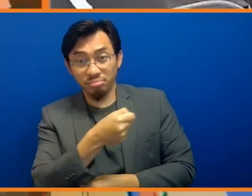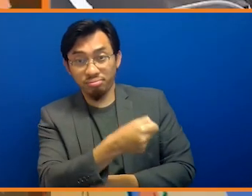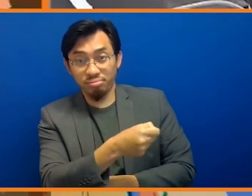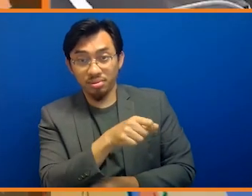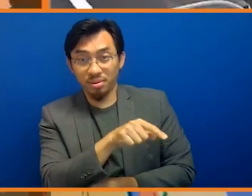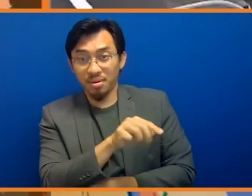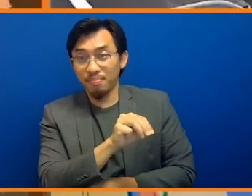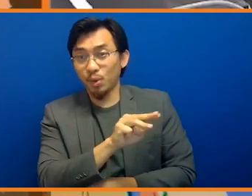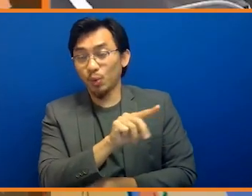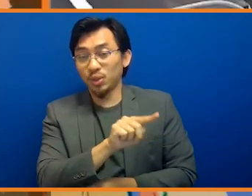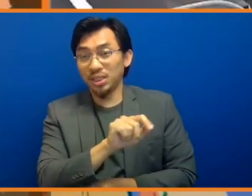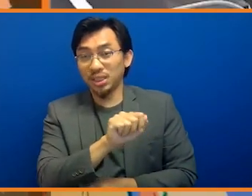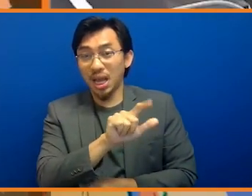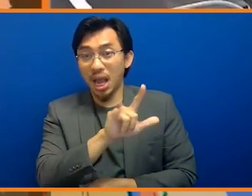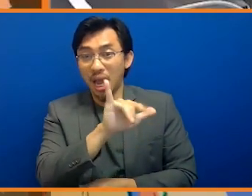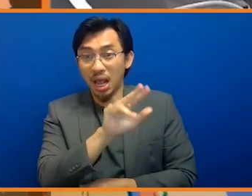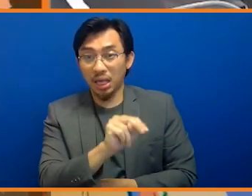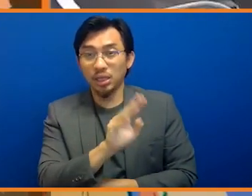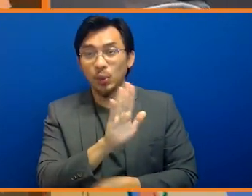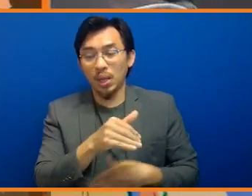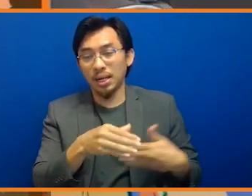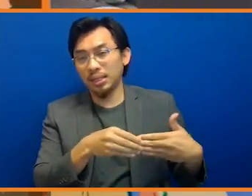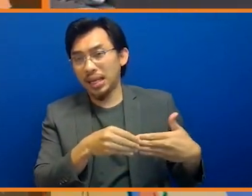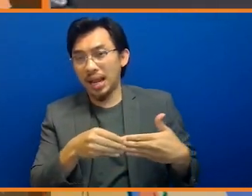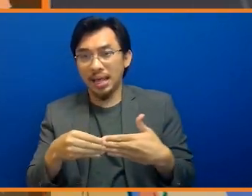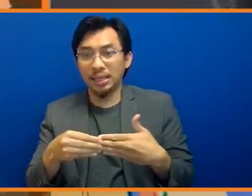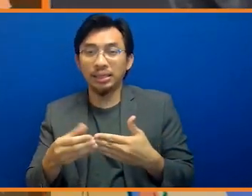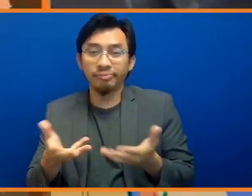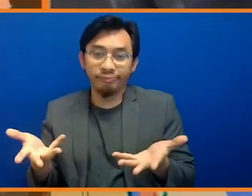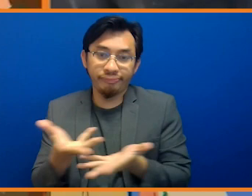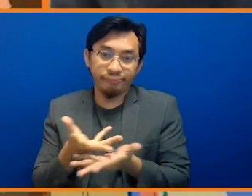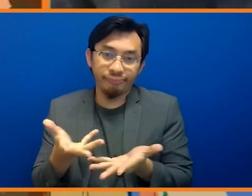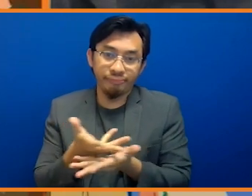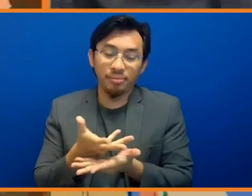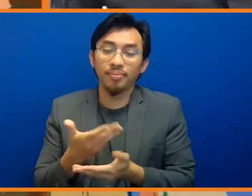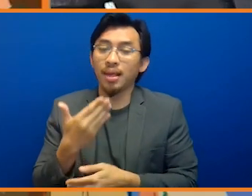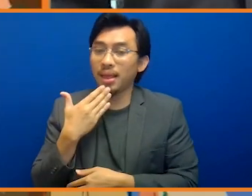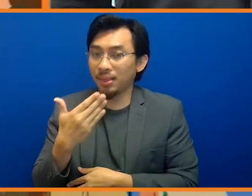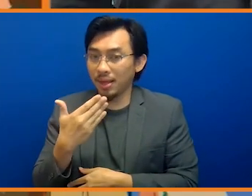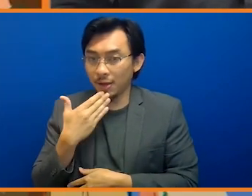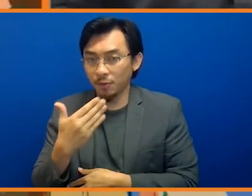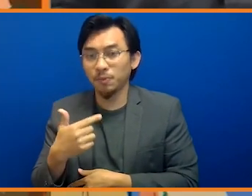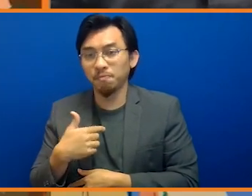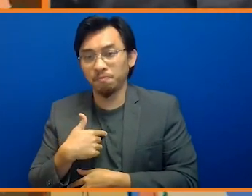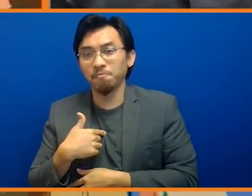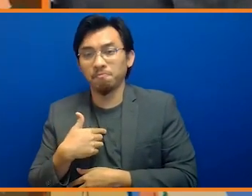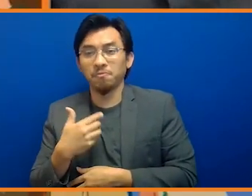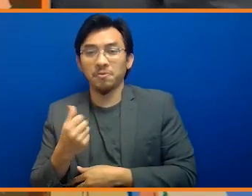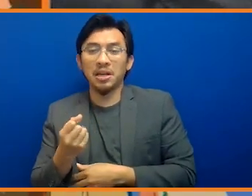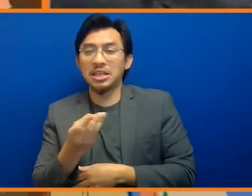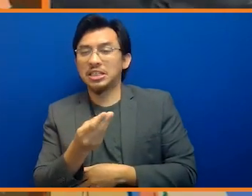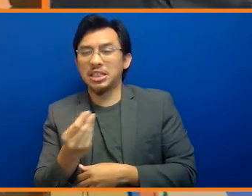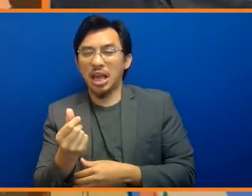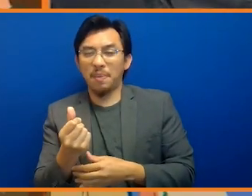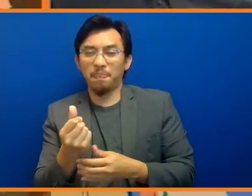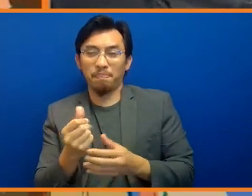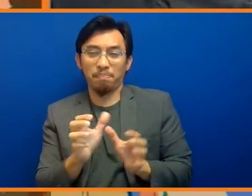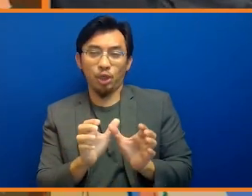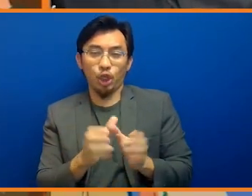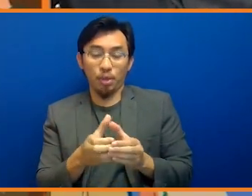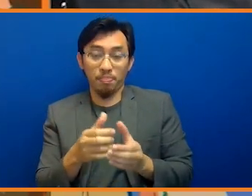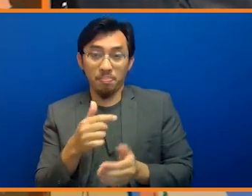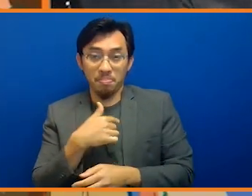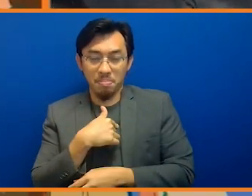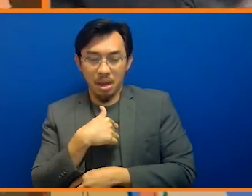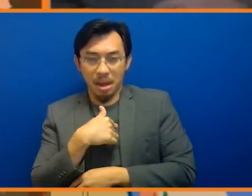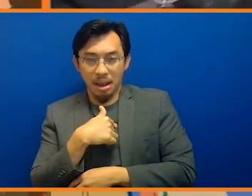Muzailin so he can lead the discussions. Thank you, Michael. So I just go through some groups and